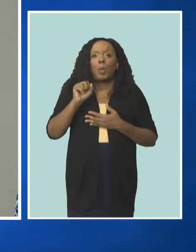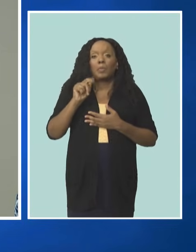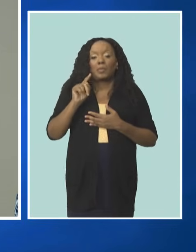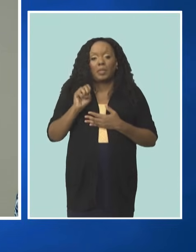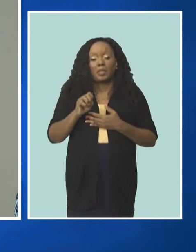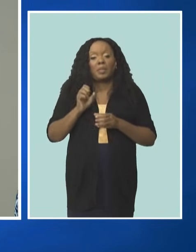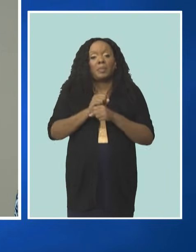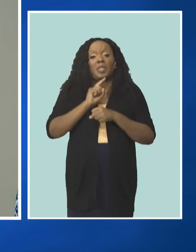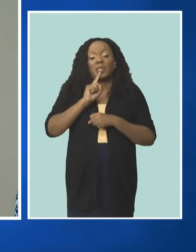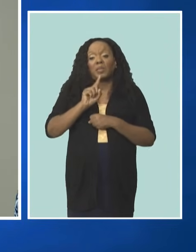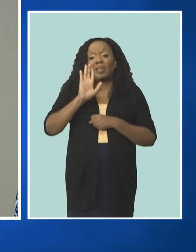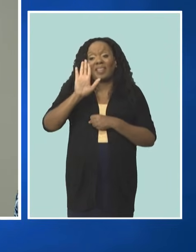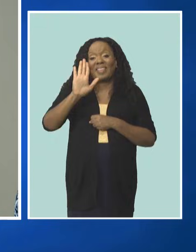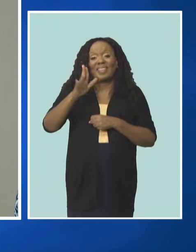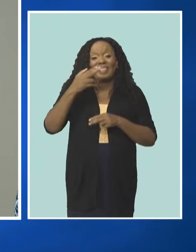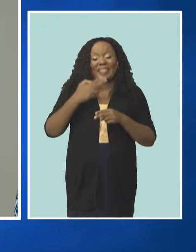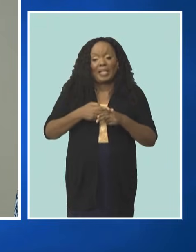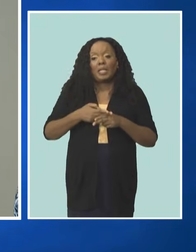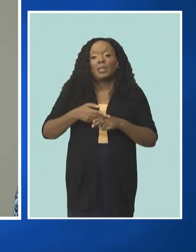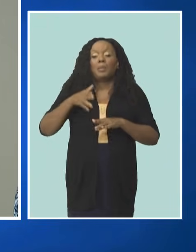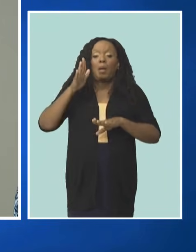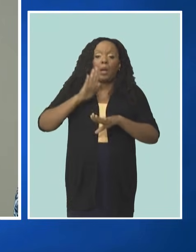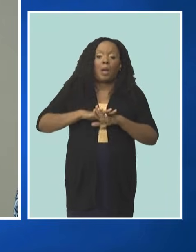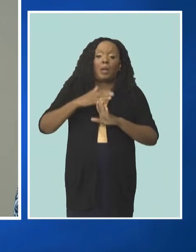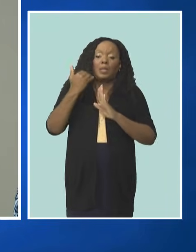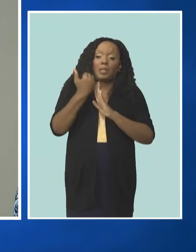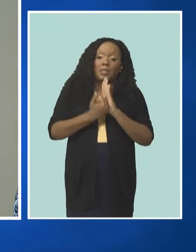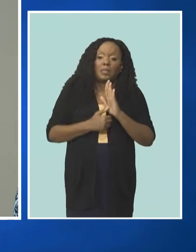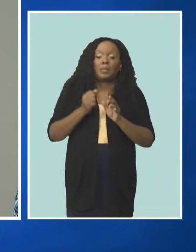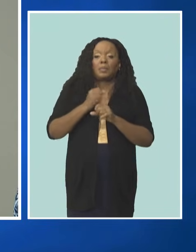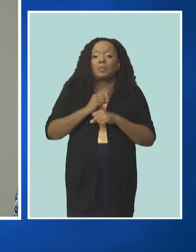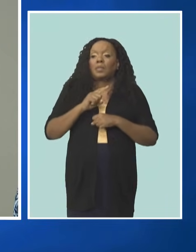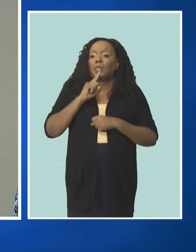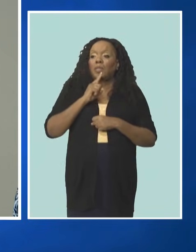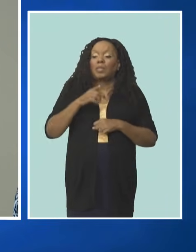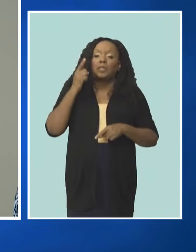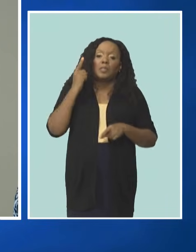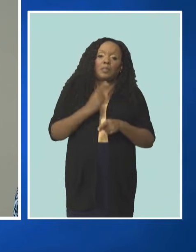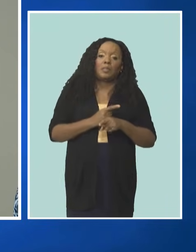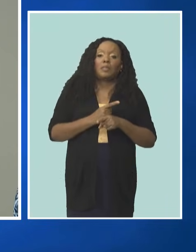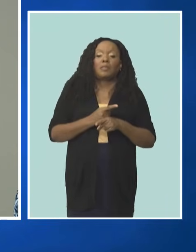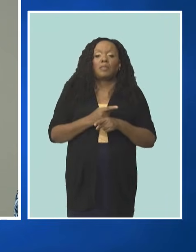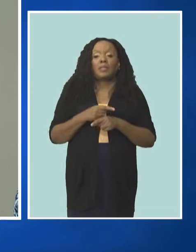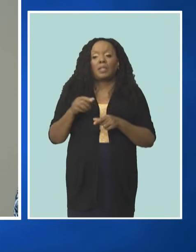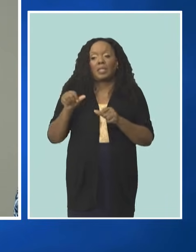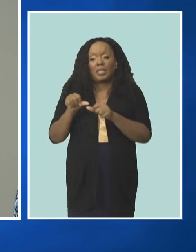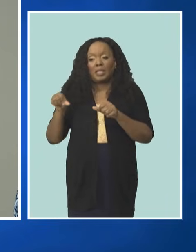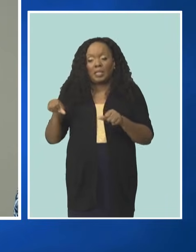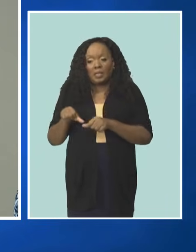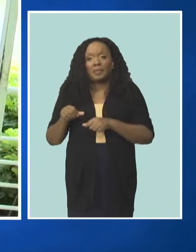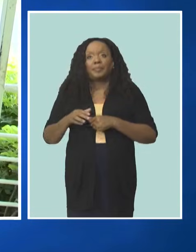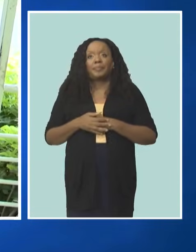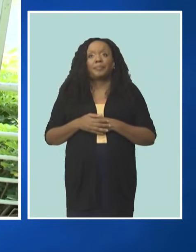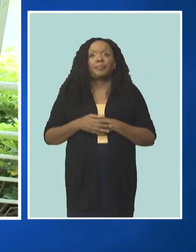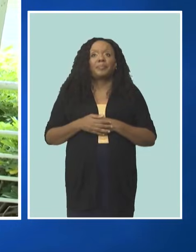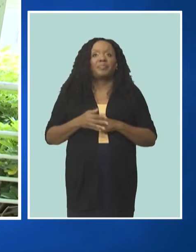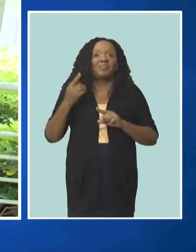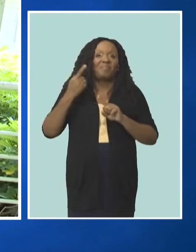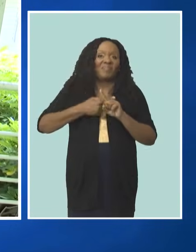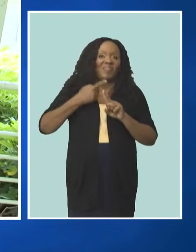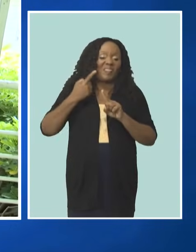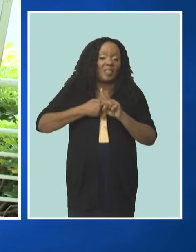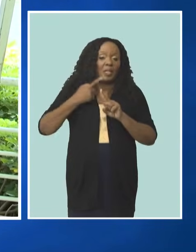voters list, confirm that they were in the right constituency and in the right polling district. Now, after months of